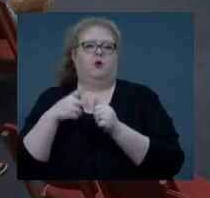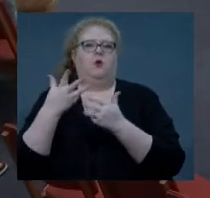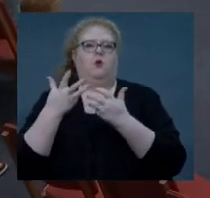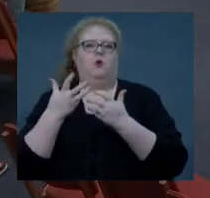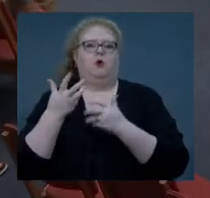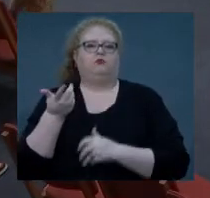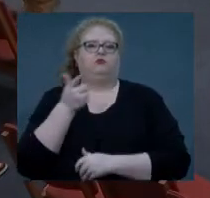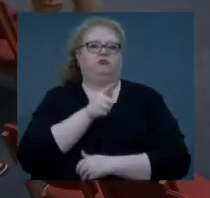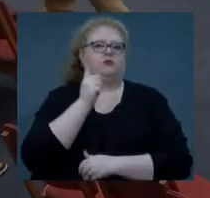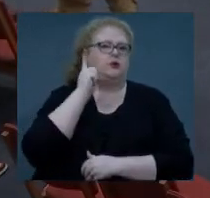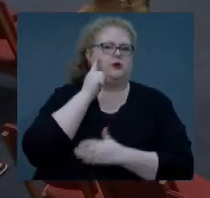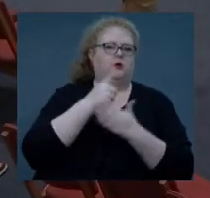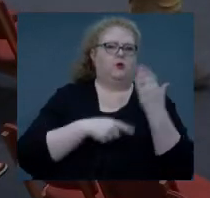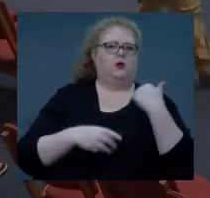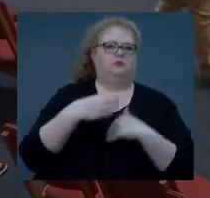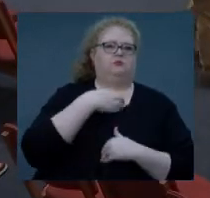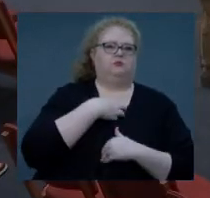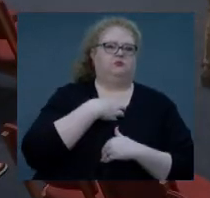the...